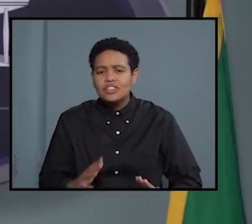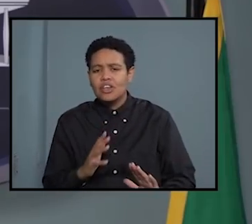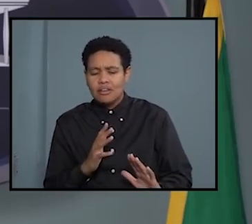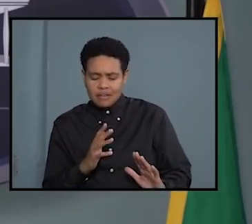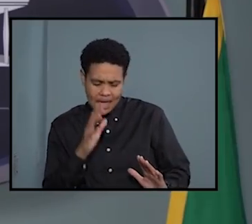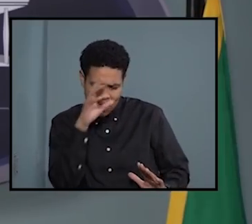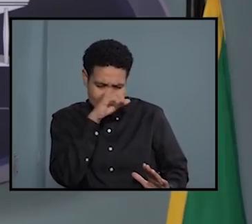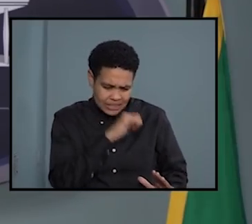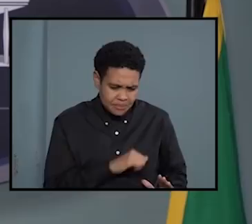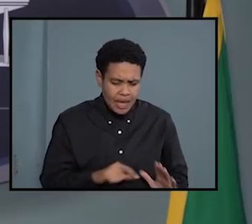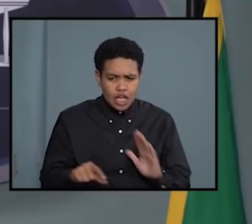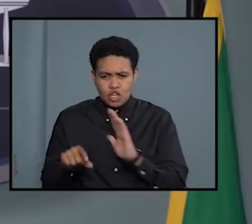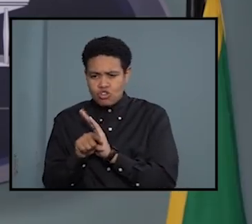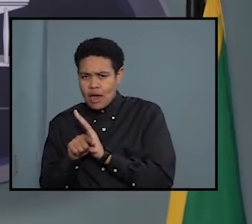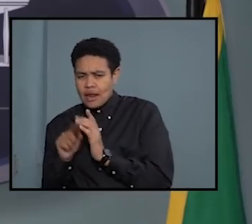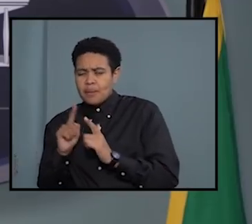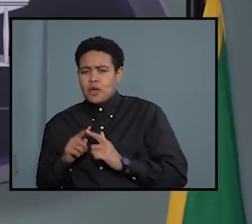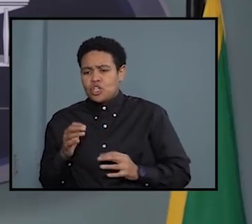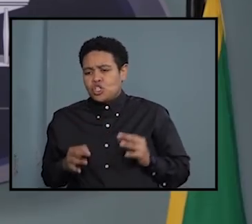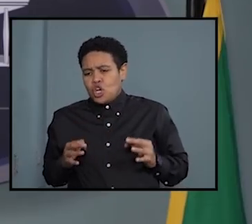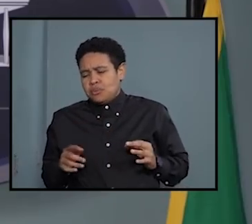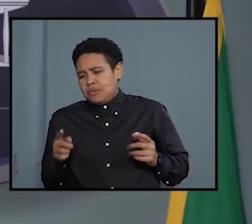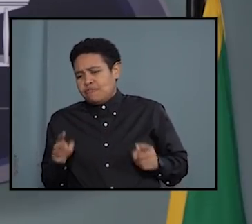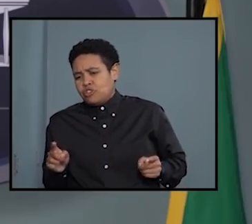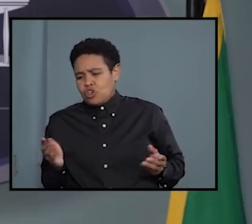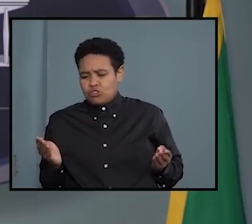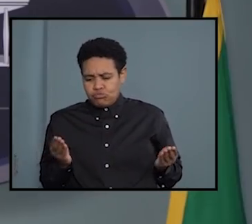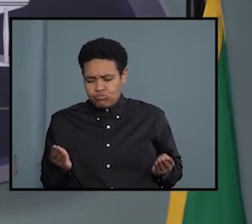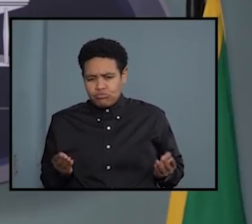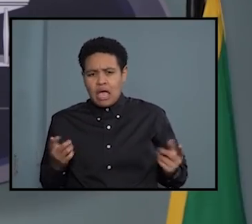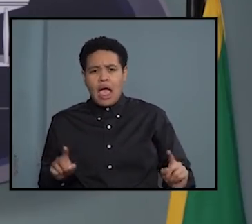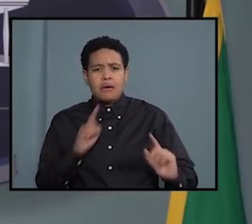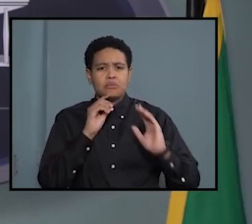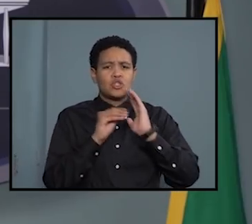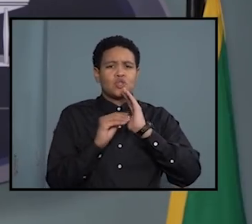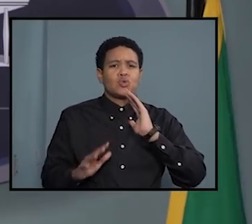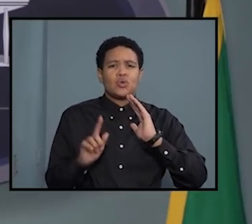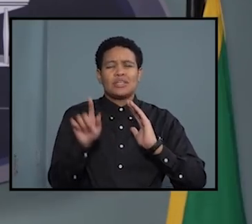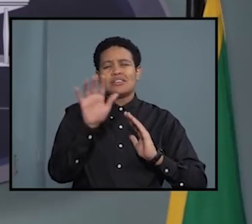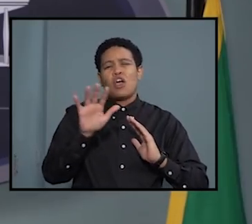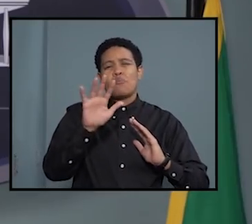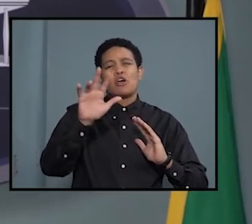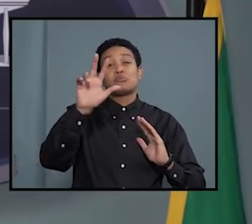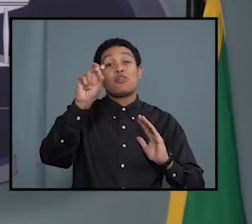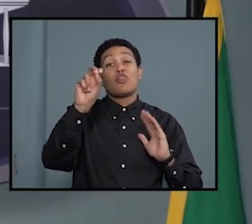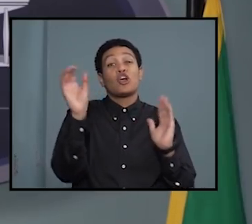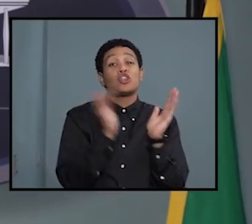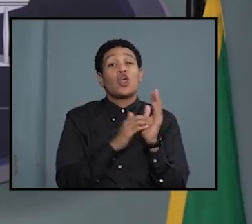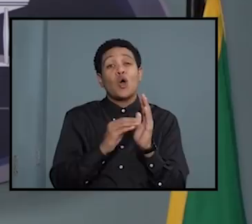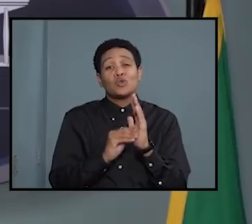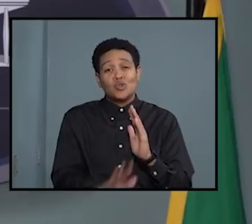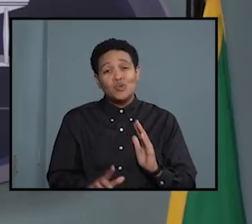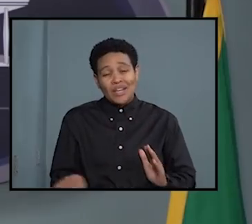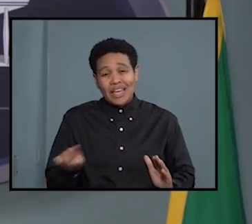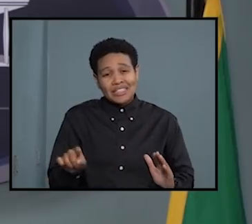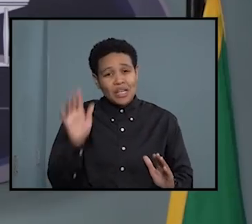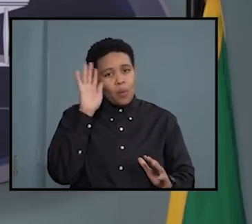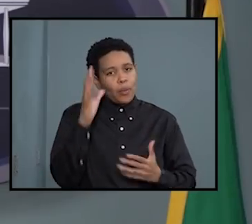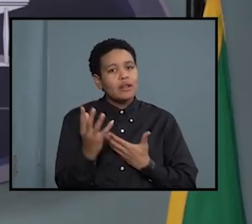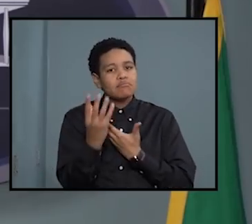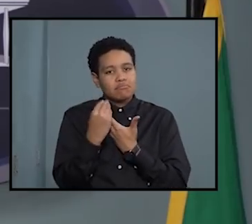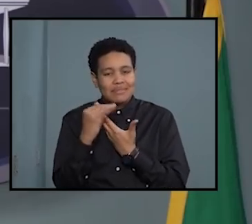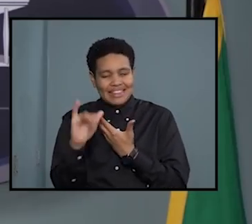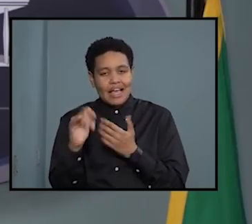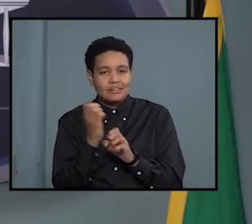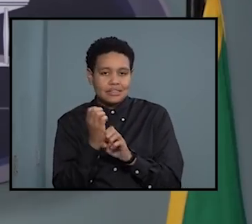estimates, grades and judgments of the results. Students, approximately 30,000, will participate